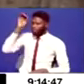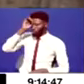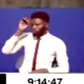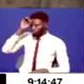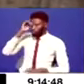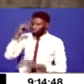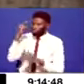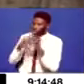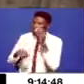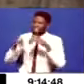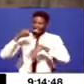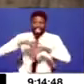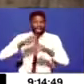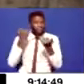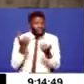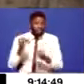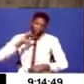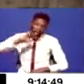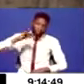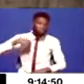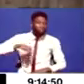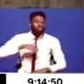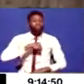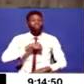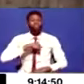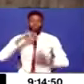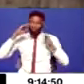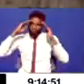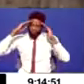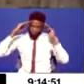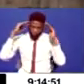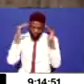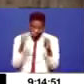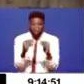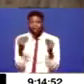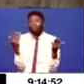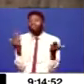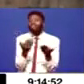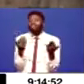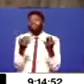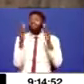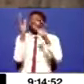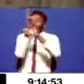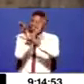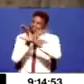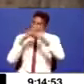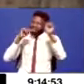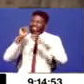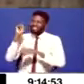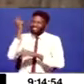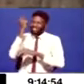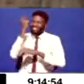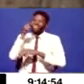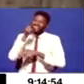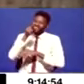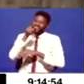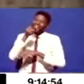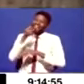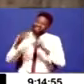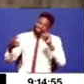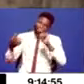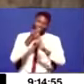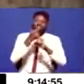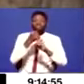left, as we want to focus on capturing the presidency of the Republic of Kenya next year,